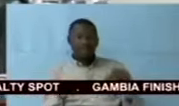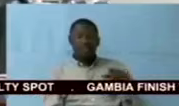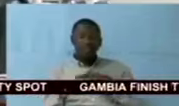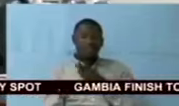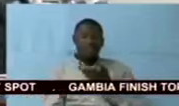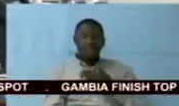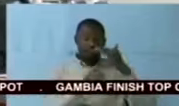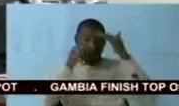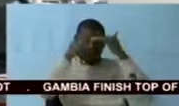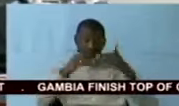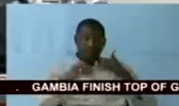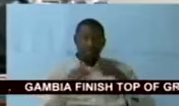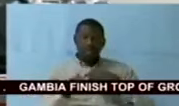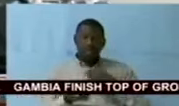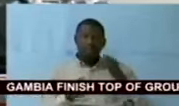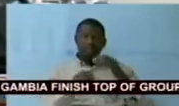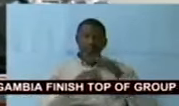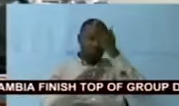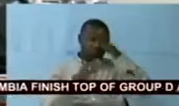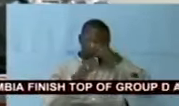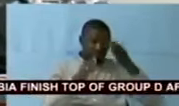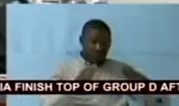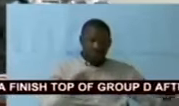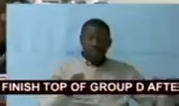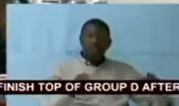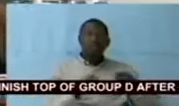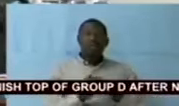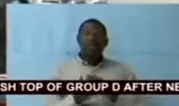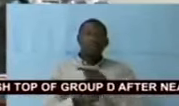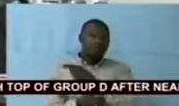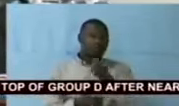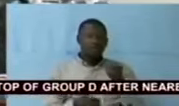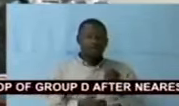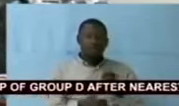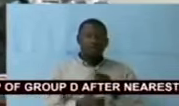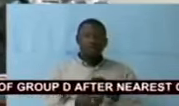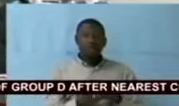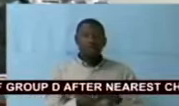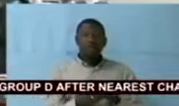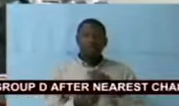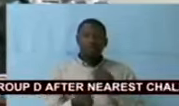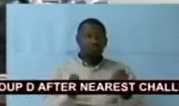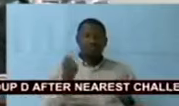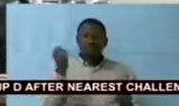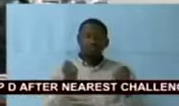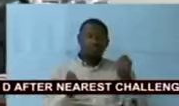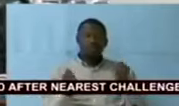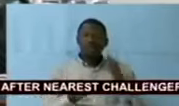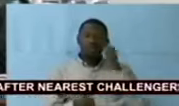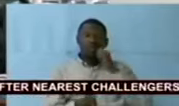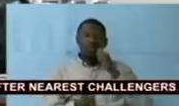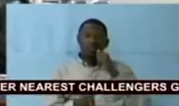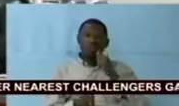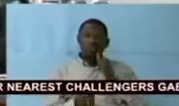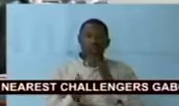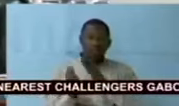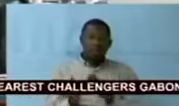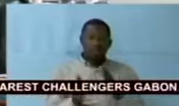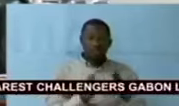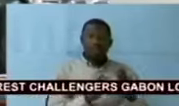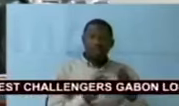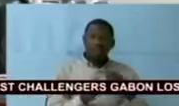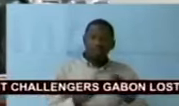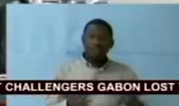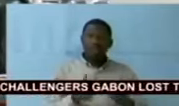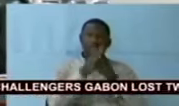They have trucks. And these were the vehicles that were used to coordinate the accident of